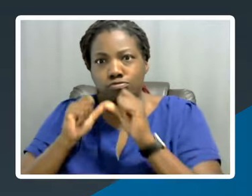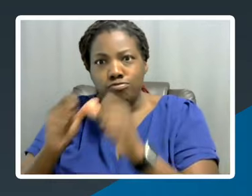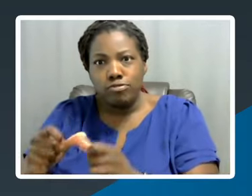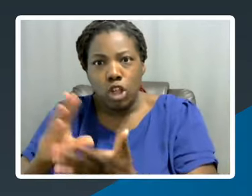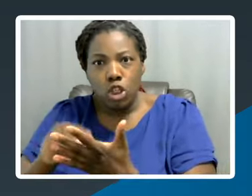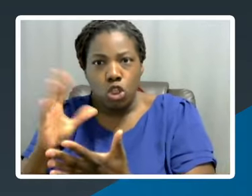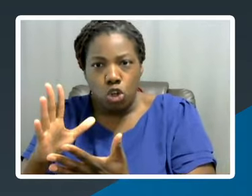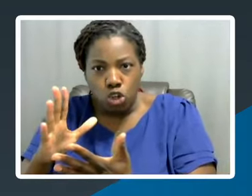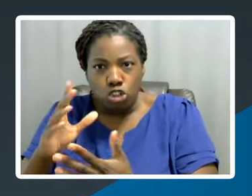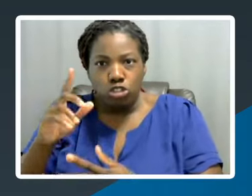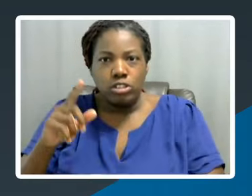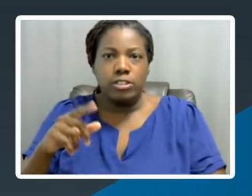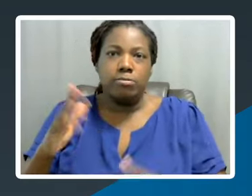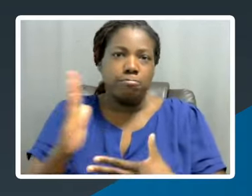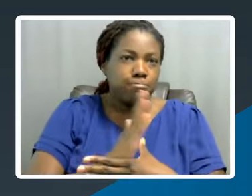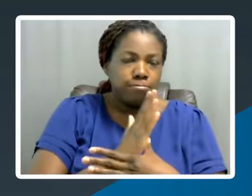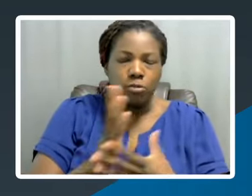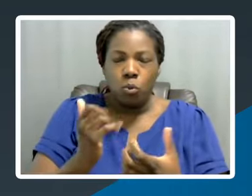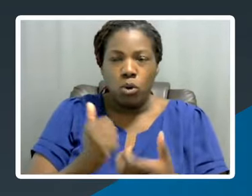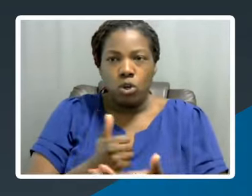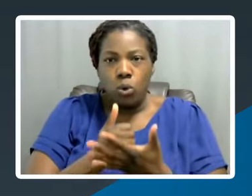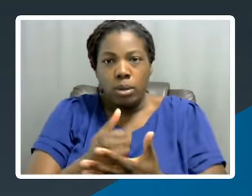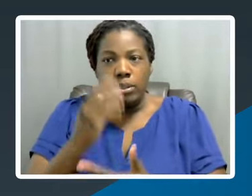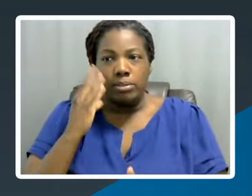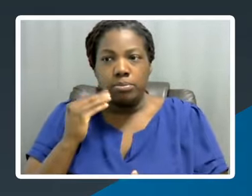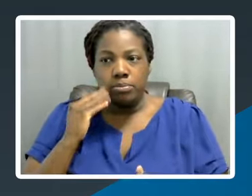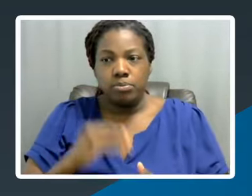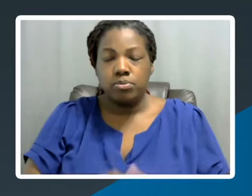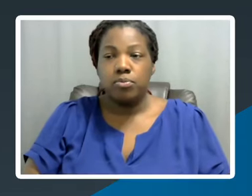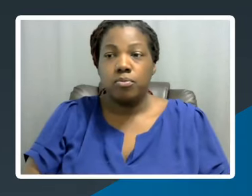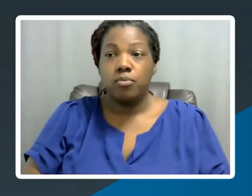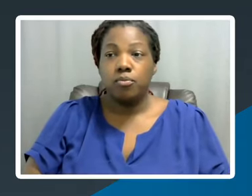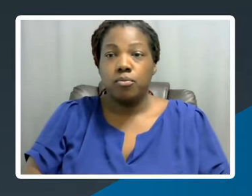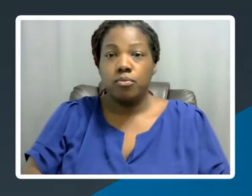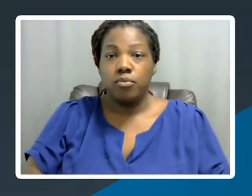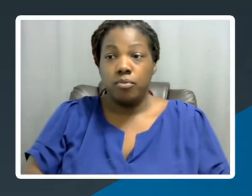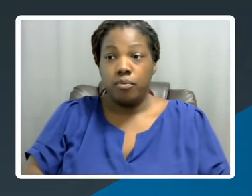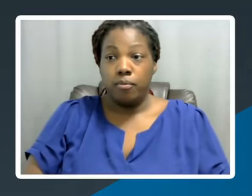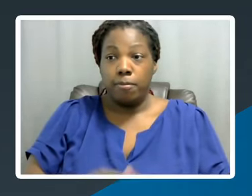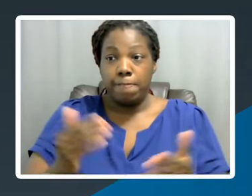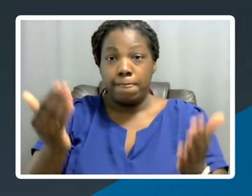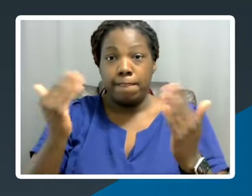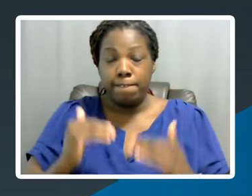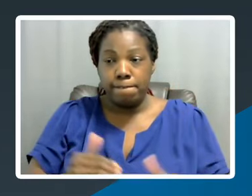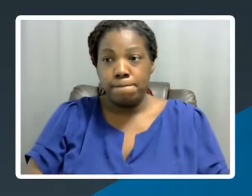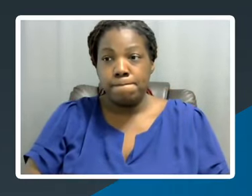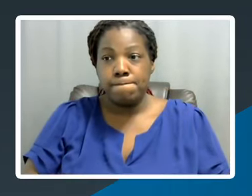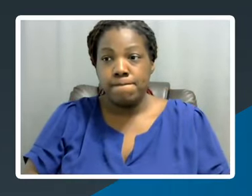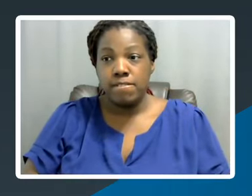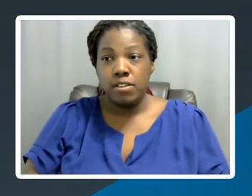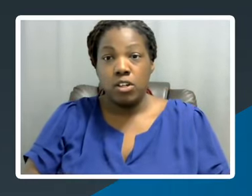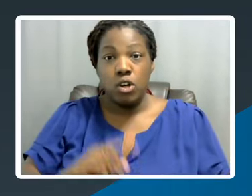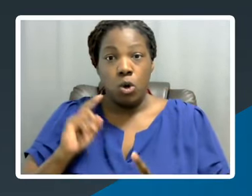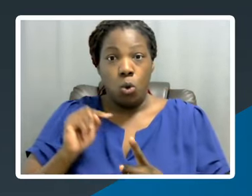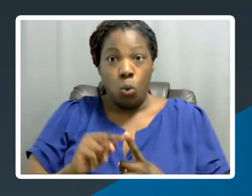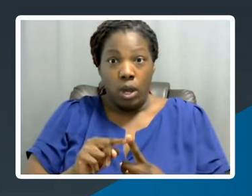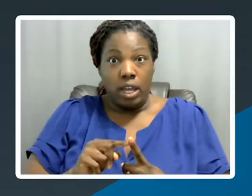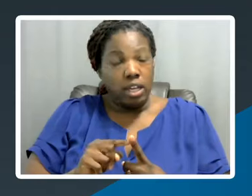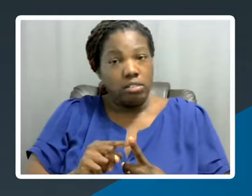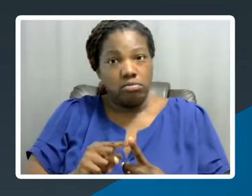to assist in that experience. So we could go to the next slide. When I get the question,